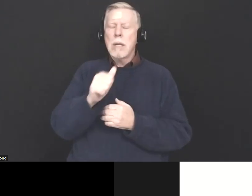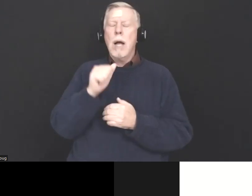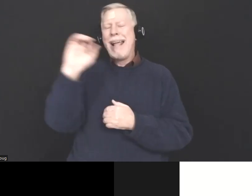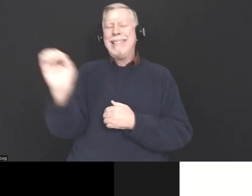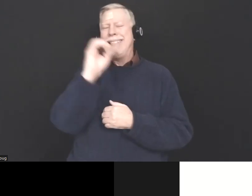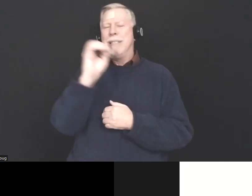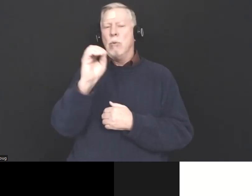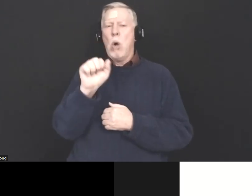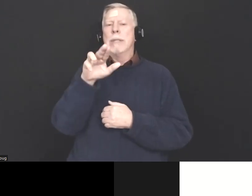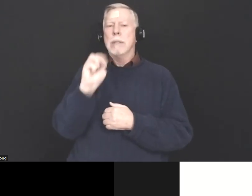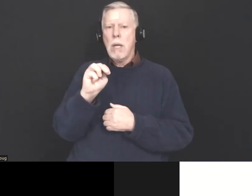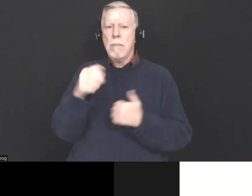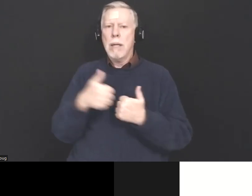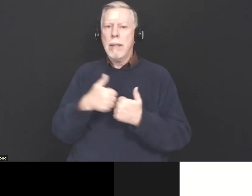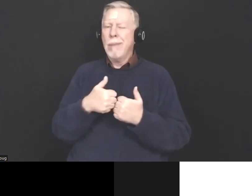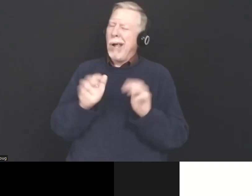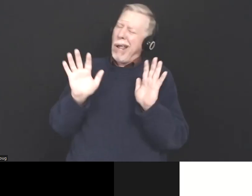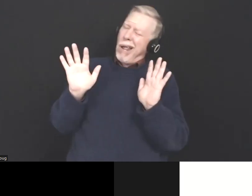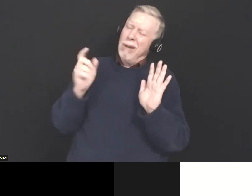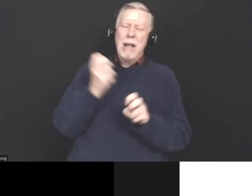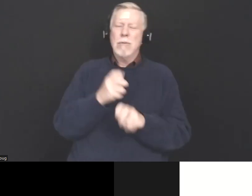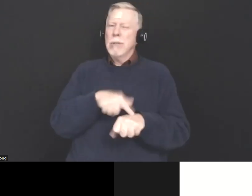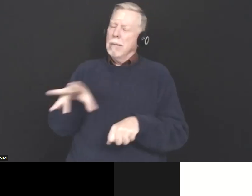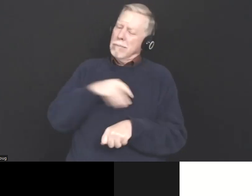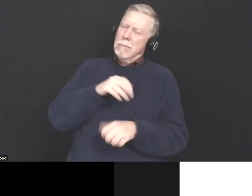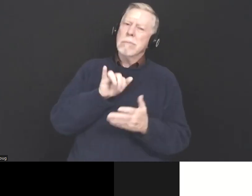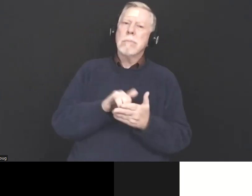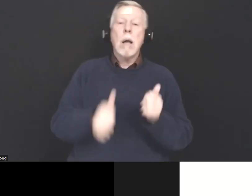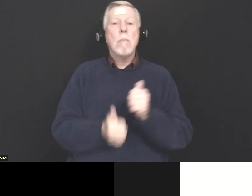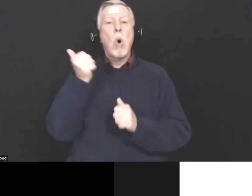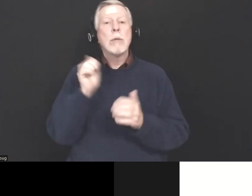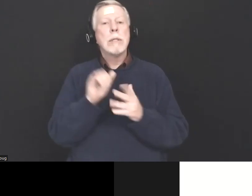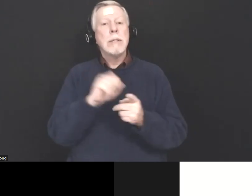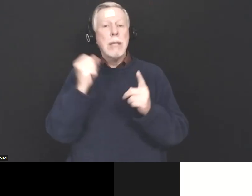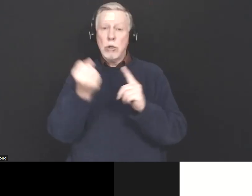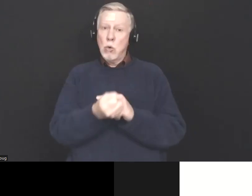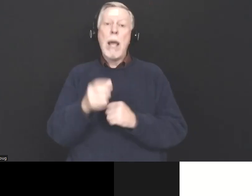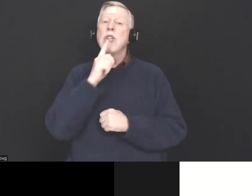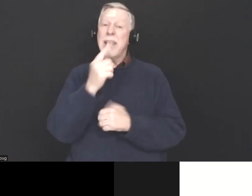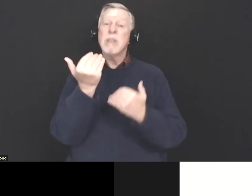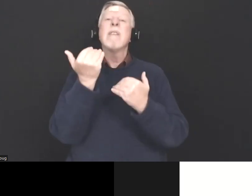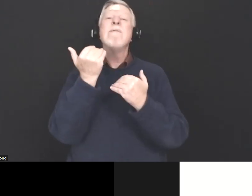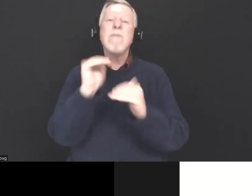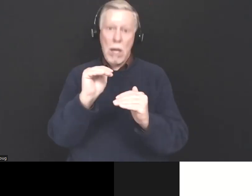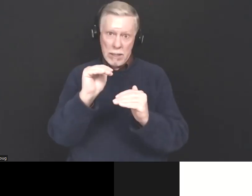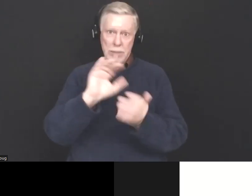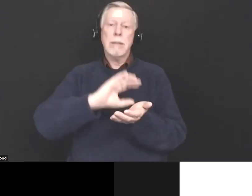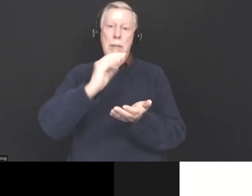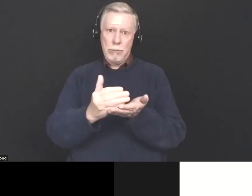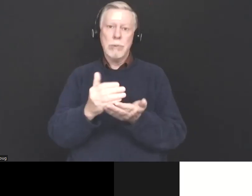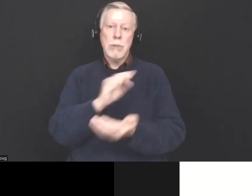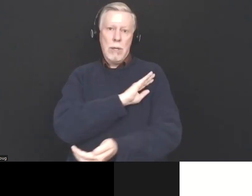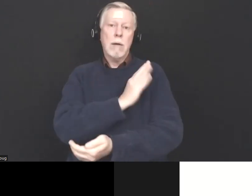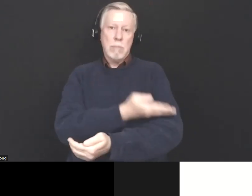trouble navigating that. There is, in most of these situations, a finite amount of power, and